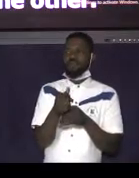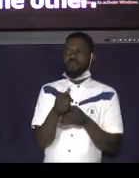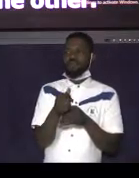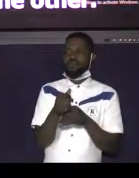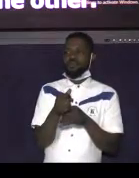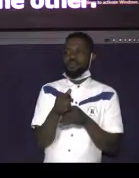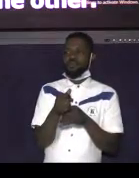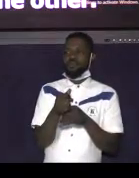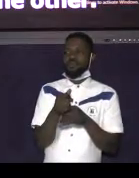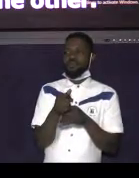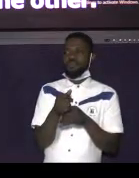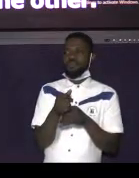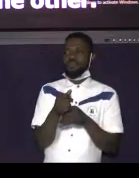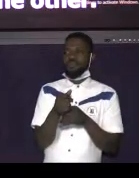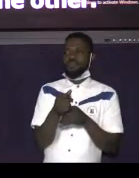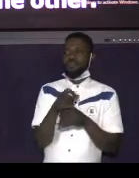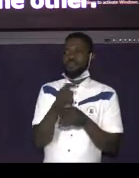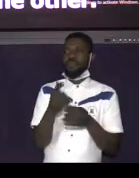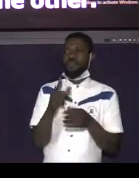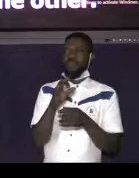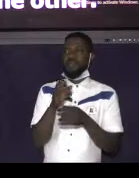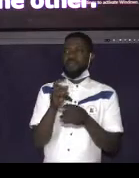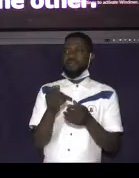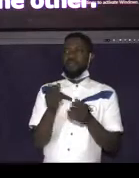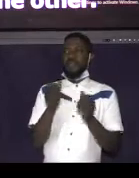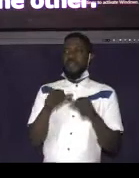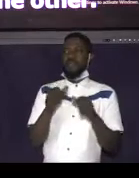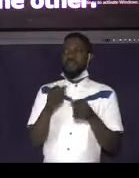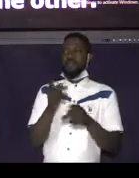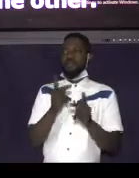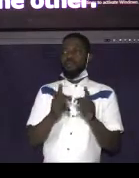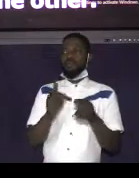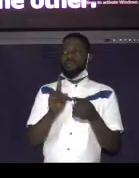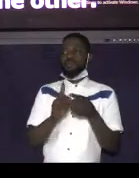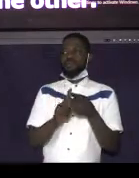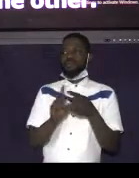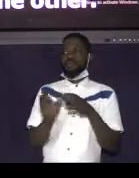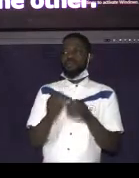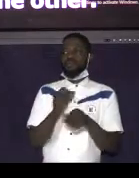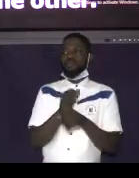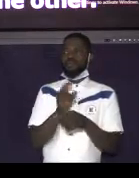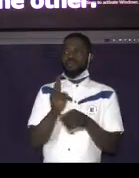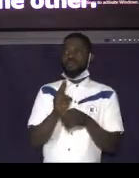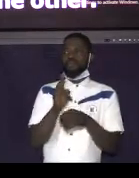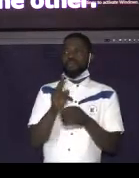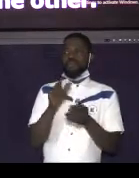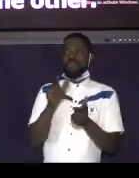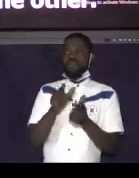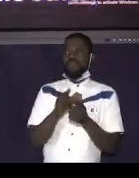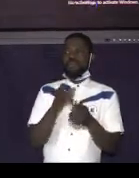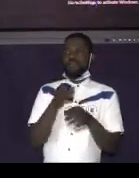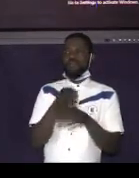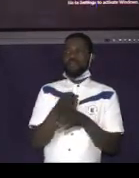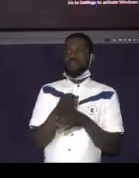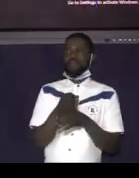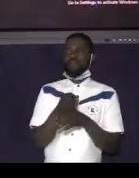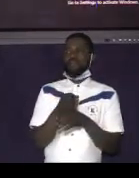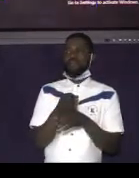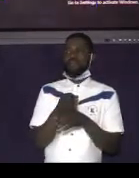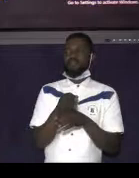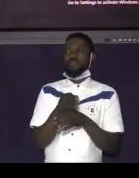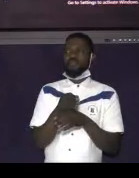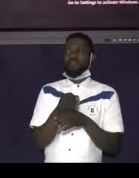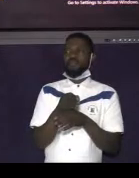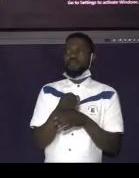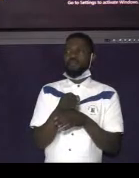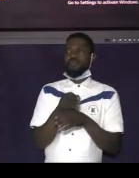this. But what we are saying here is a lever enables people to do work using less force. You use less force when